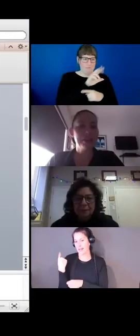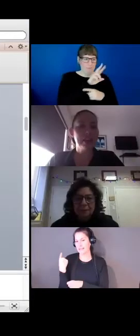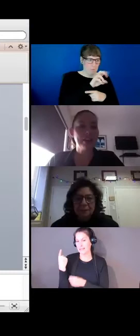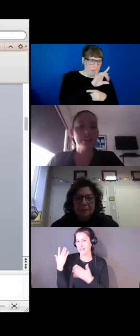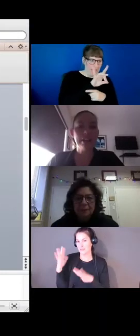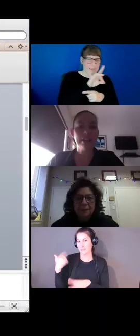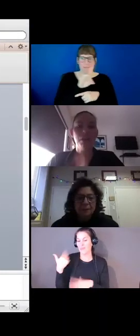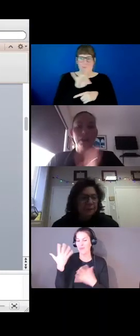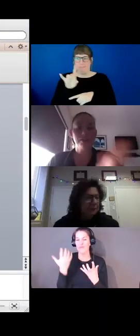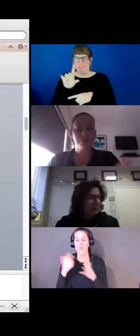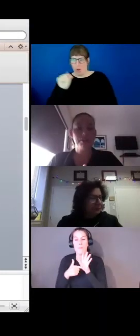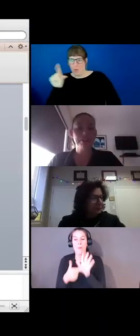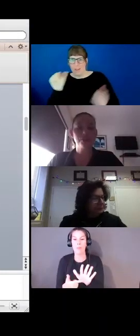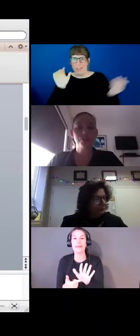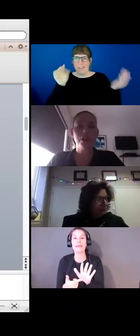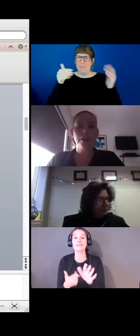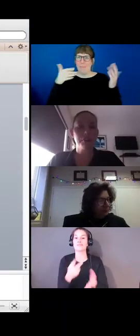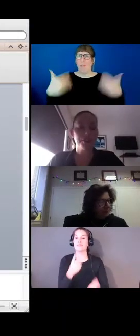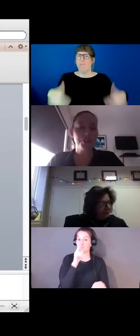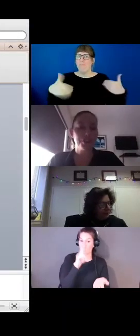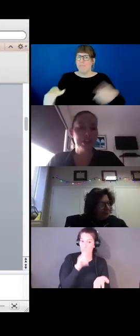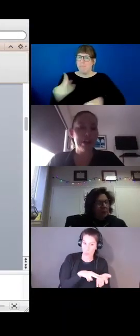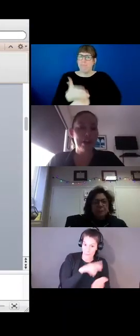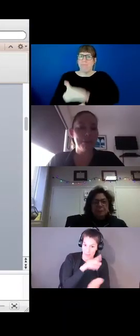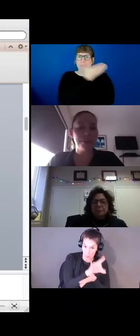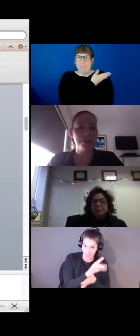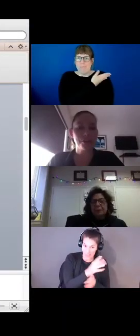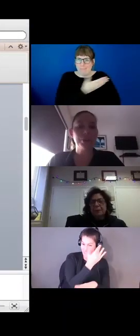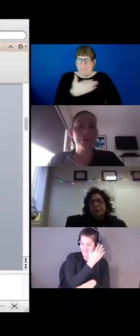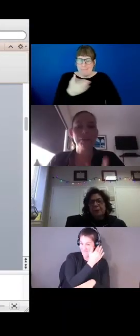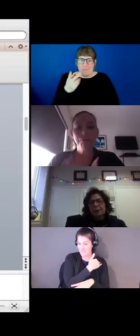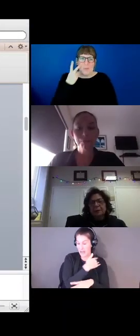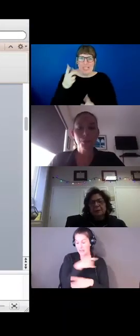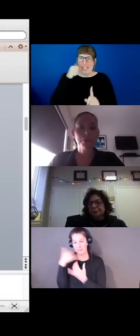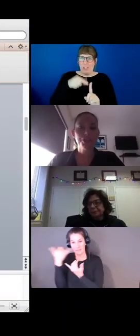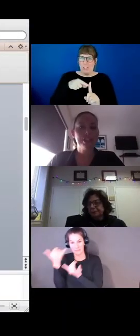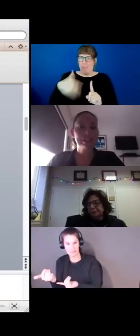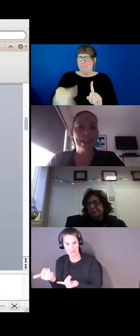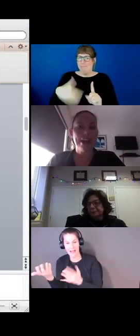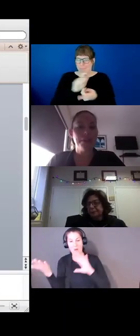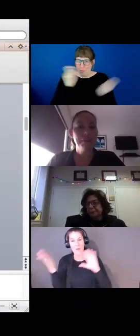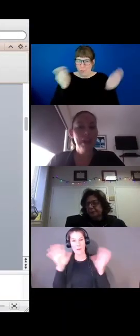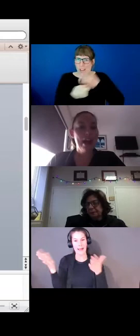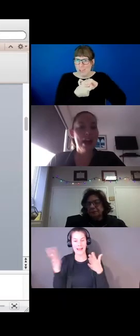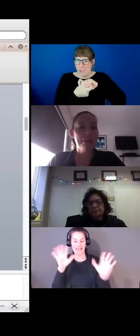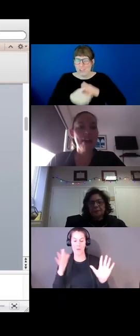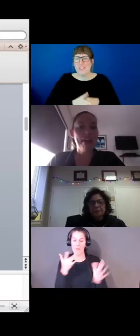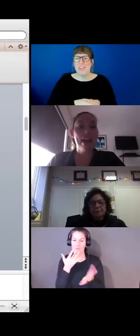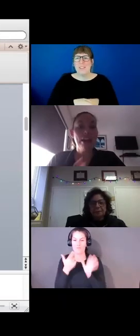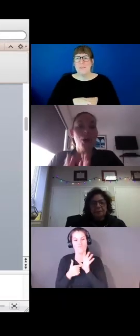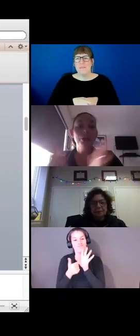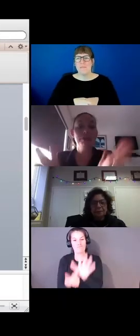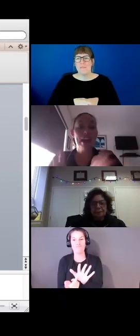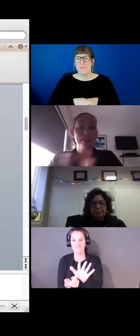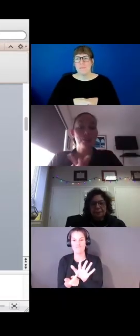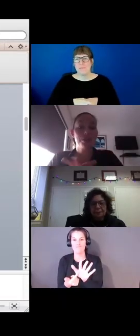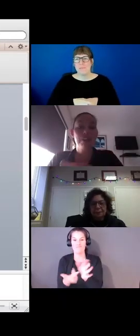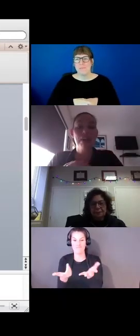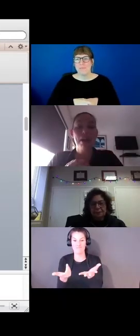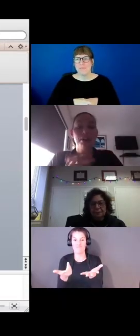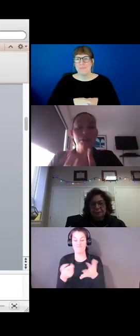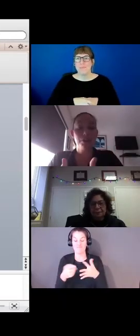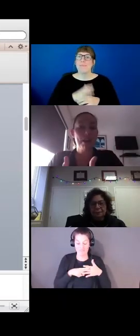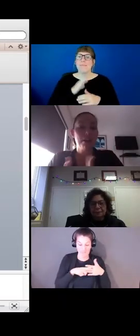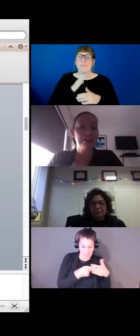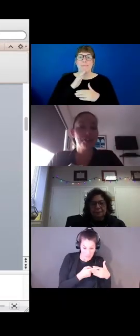between where that young lady was sort of at the start of her journey in our school to where she is now. And that all of that sort of